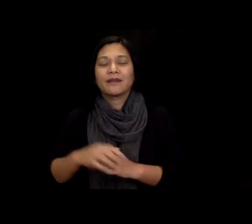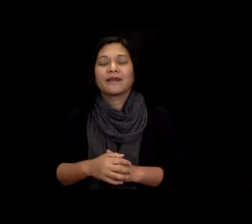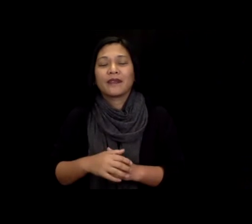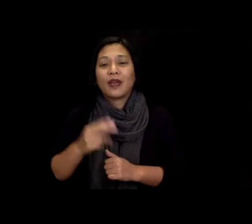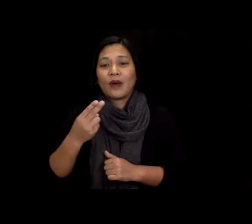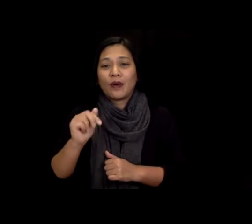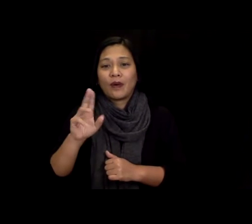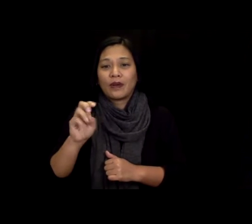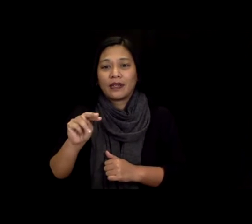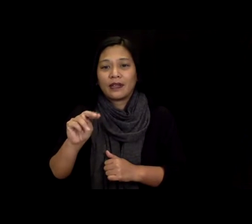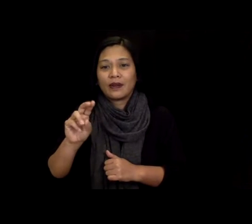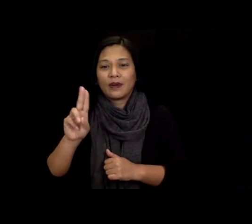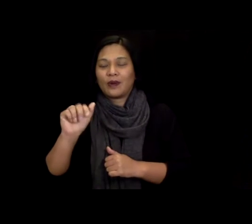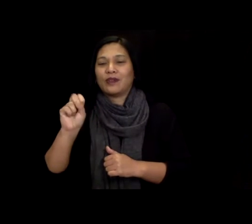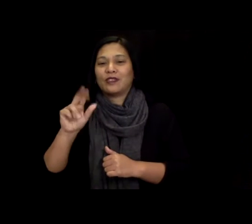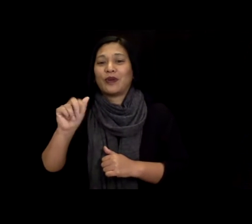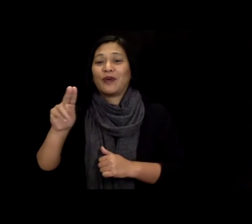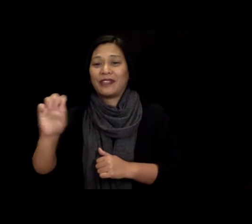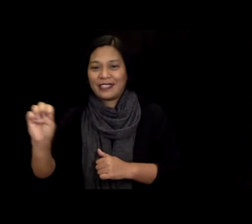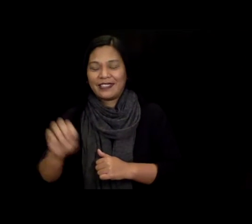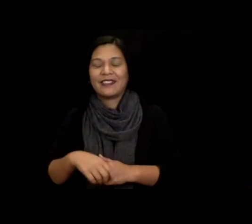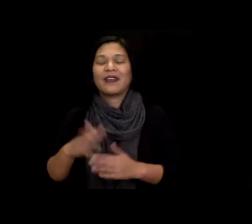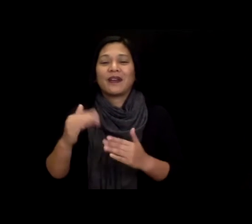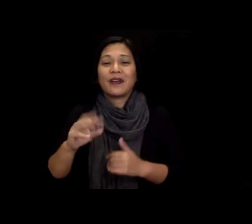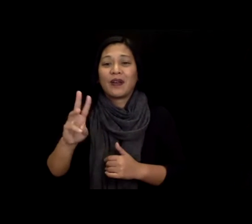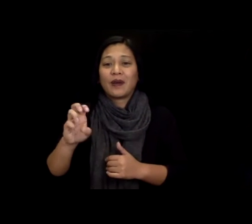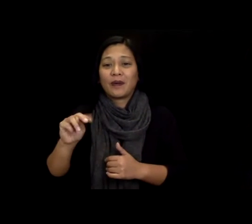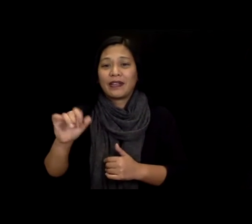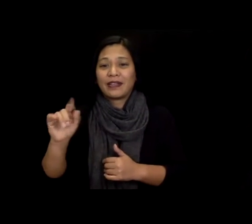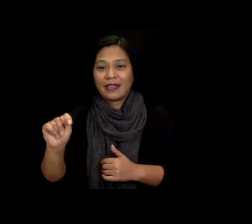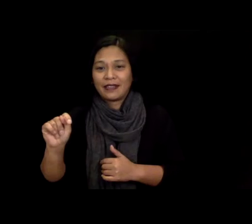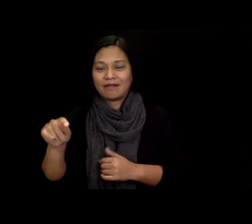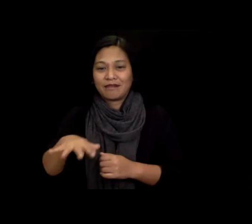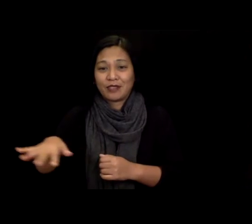Haudenosaunee, and the Wendat nations.